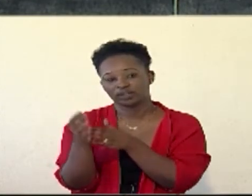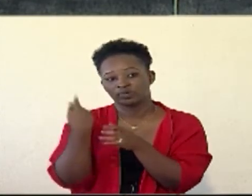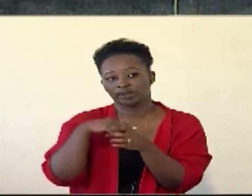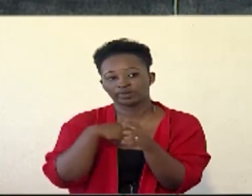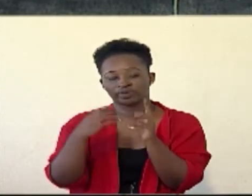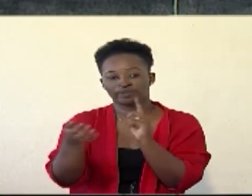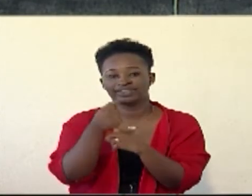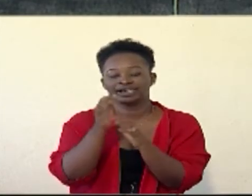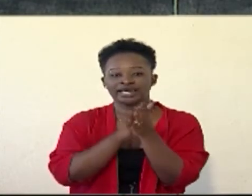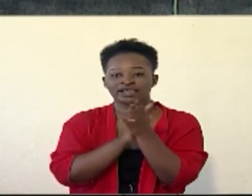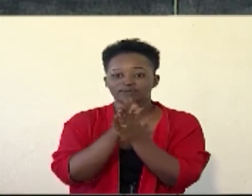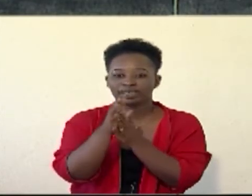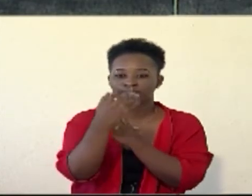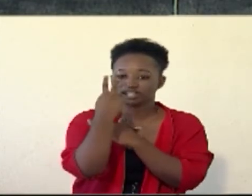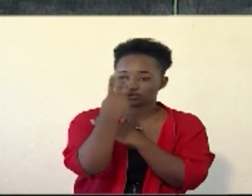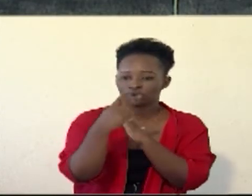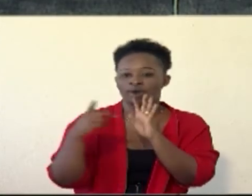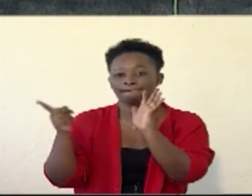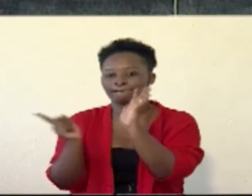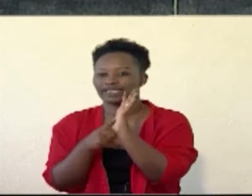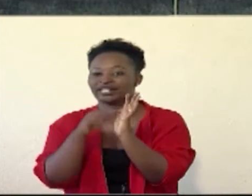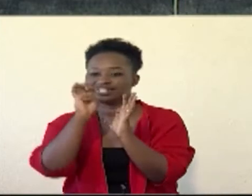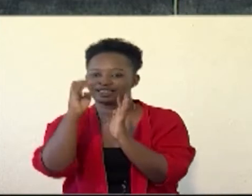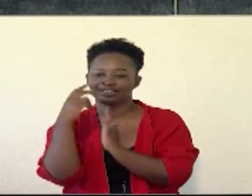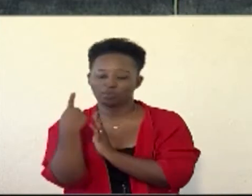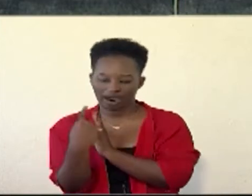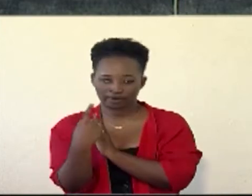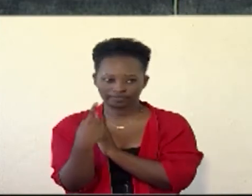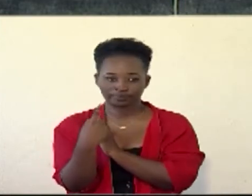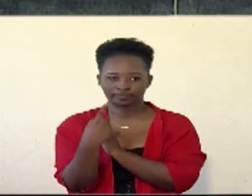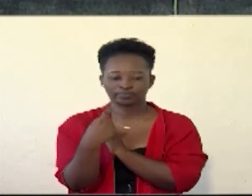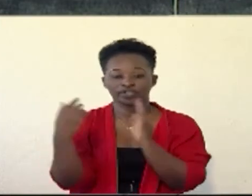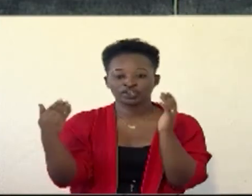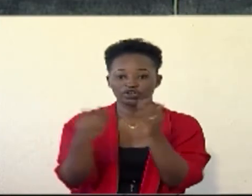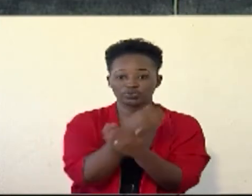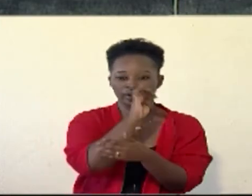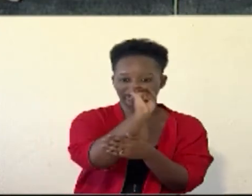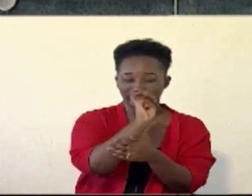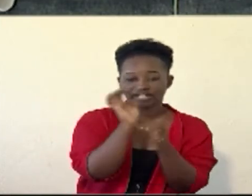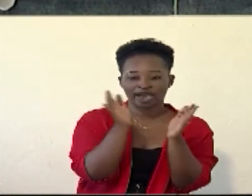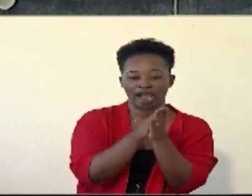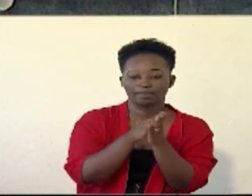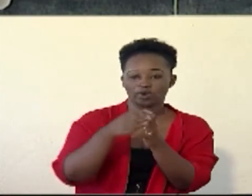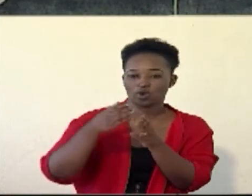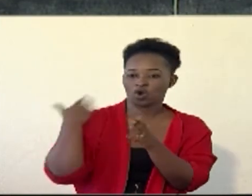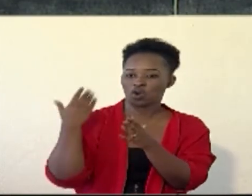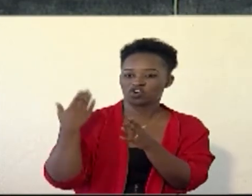get expenditure 2 minus expenditure 1. The new expenditure minus the old expenditure. And expenditure